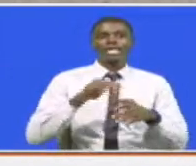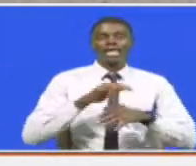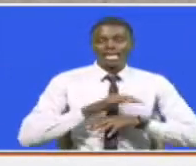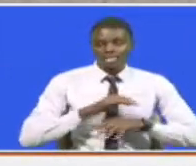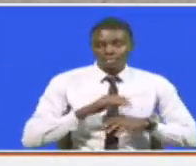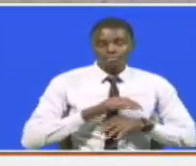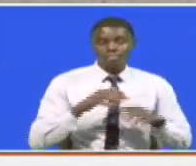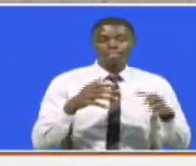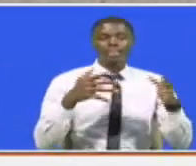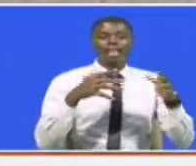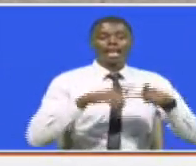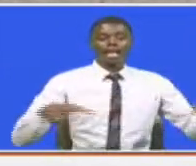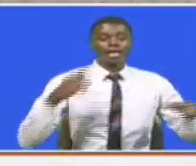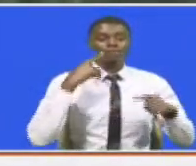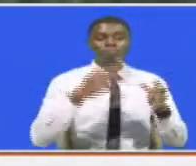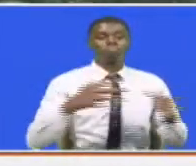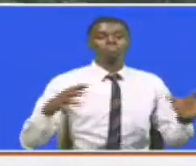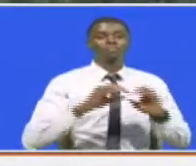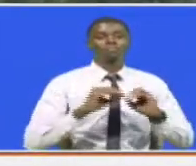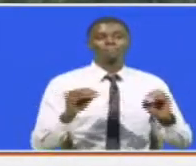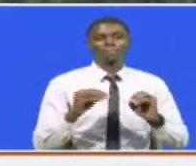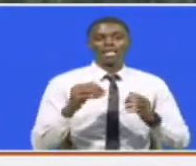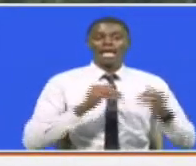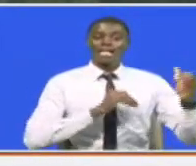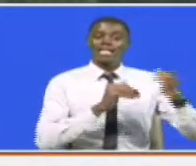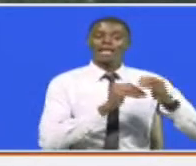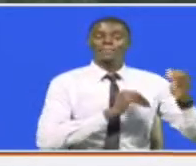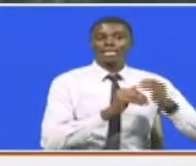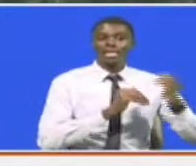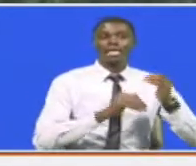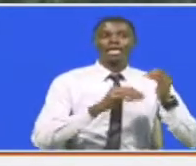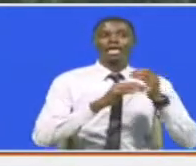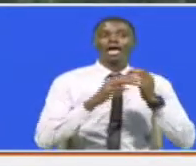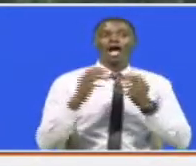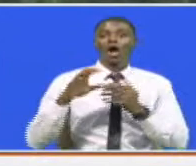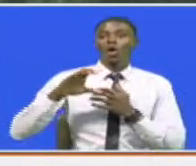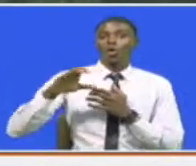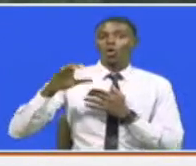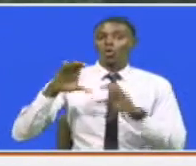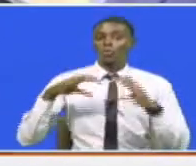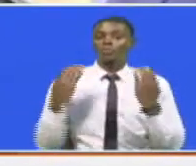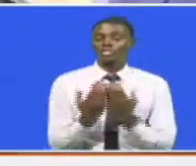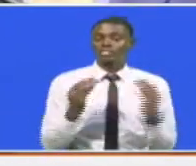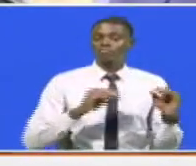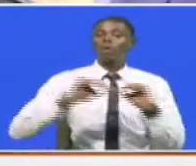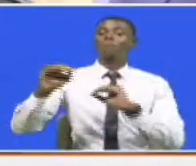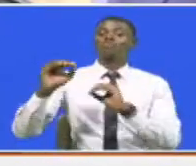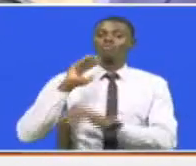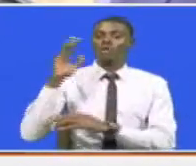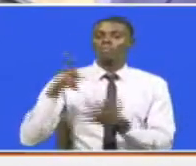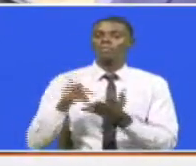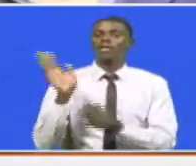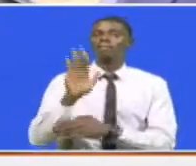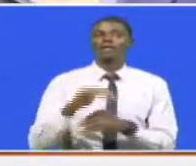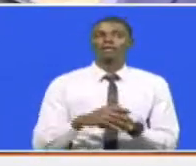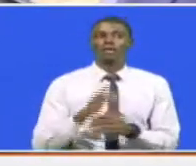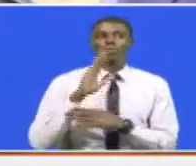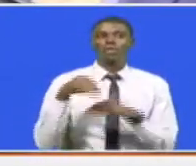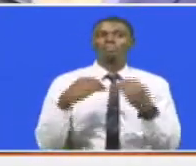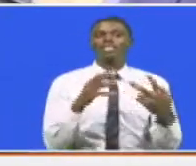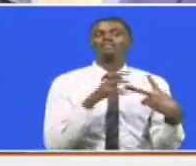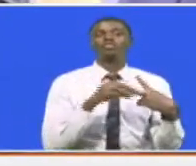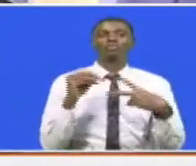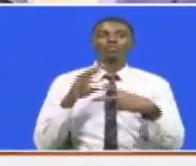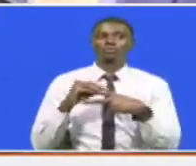its expansion. Neighboring communities have since been called upon to move and will be compensated. We are going to give